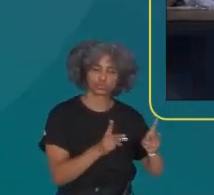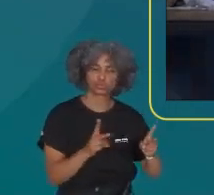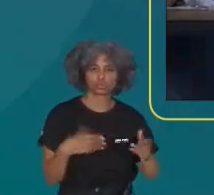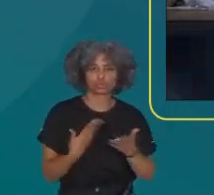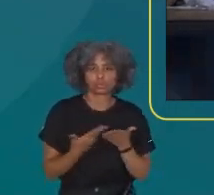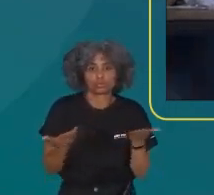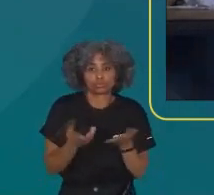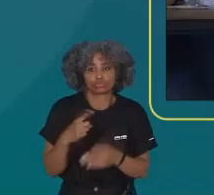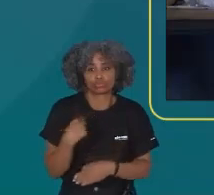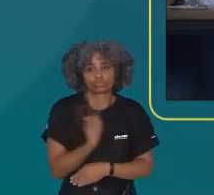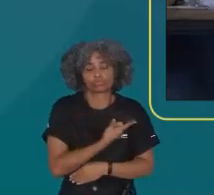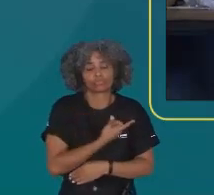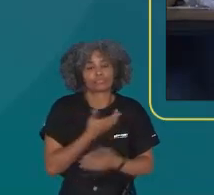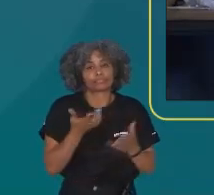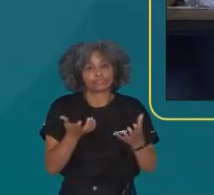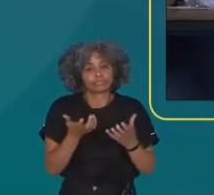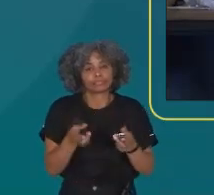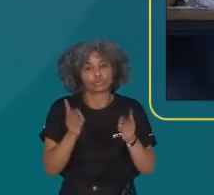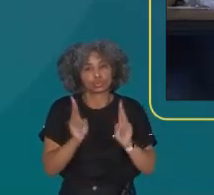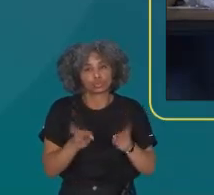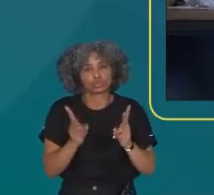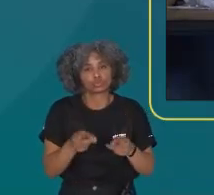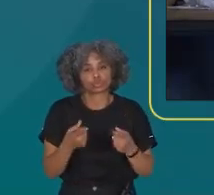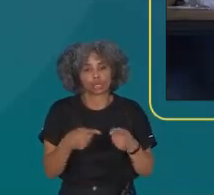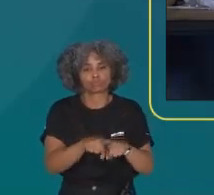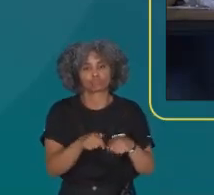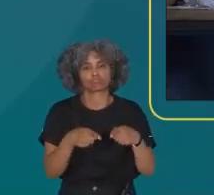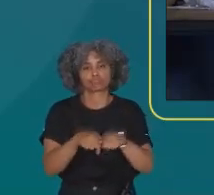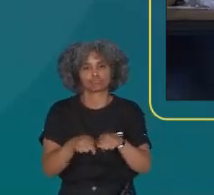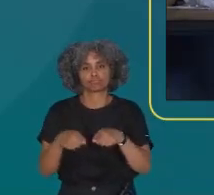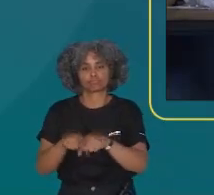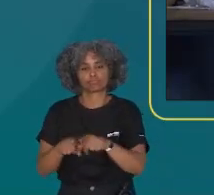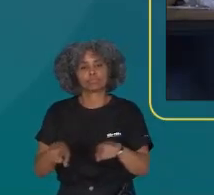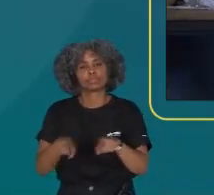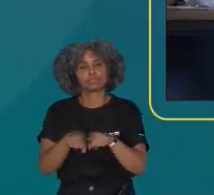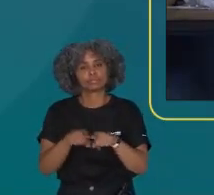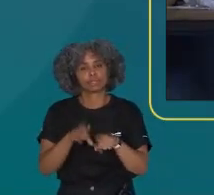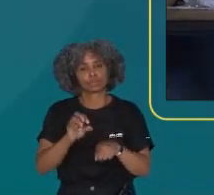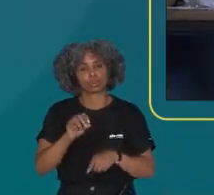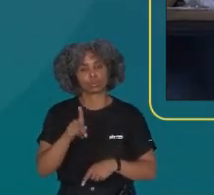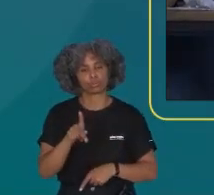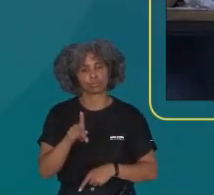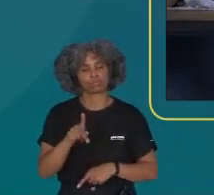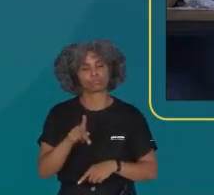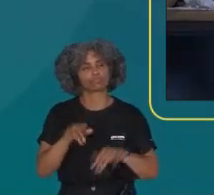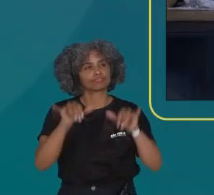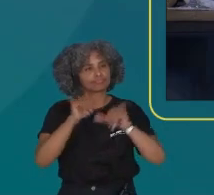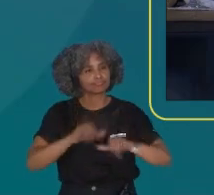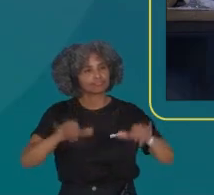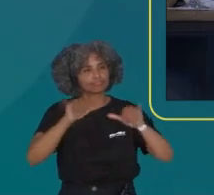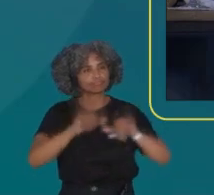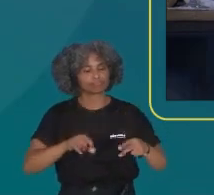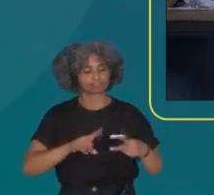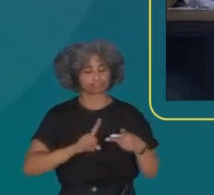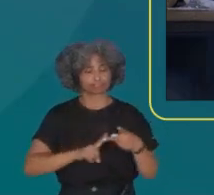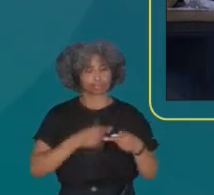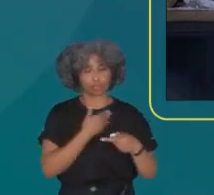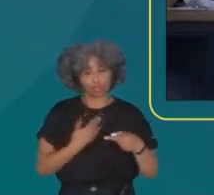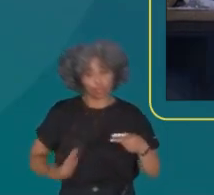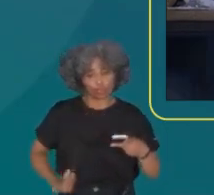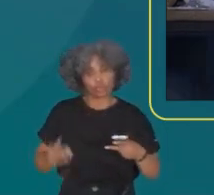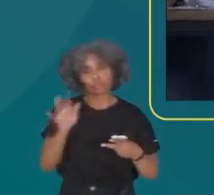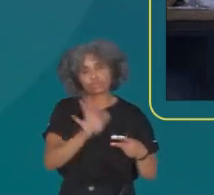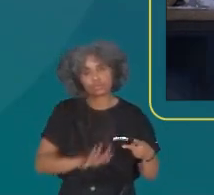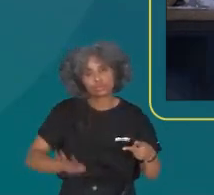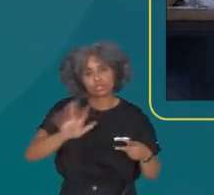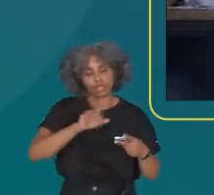of a COP, when the COP is announced and when the national government, the party that will host the COP, unveils the